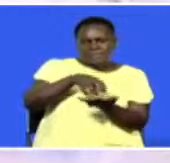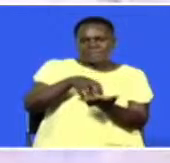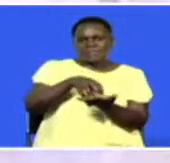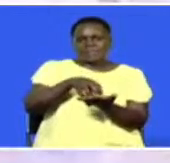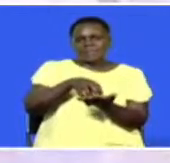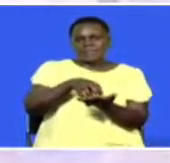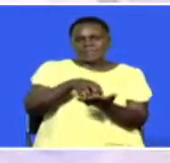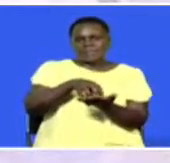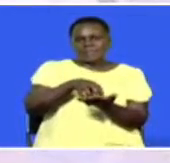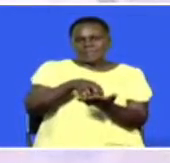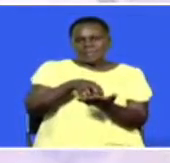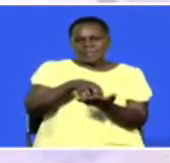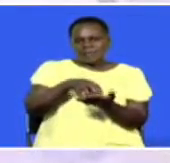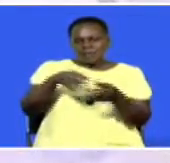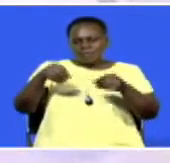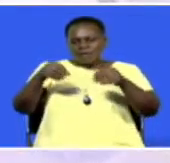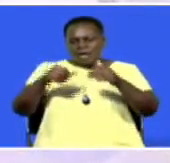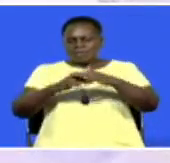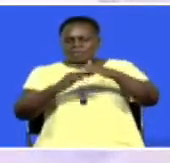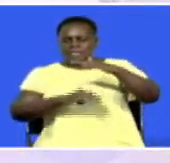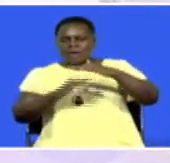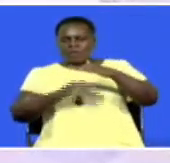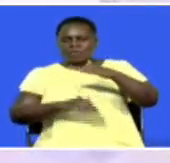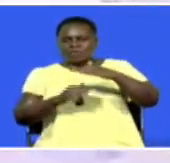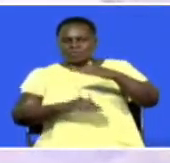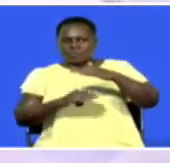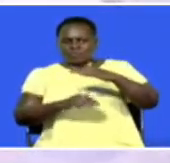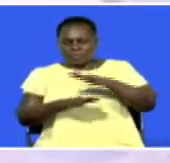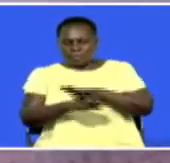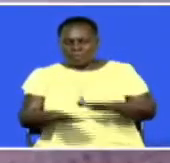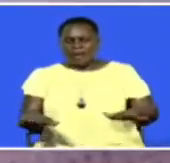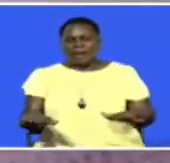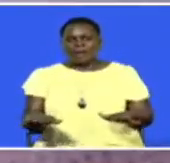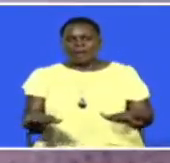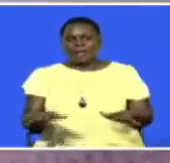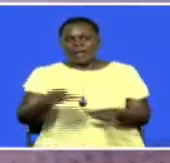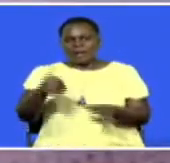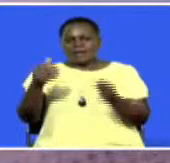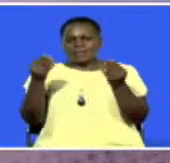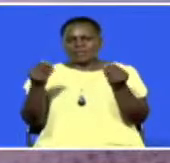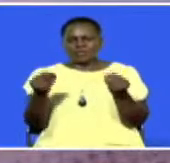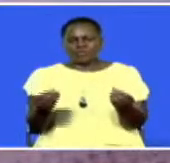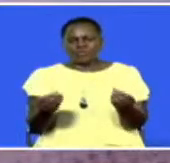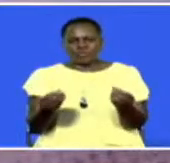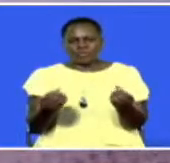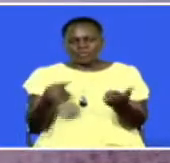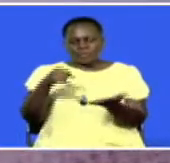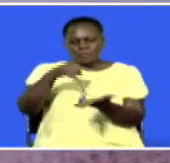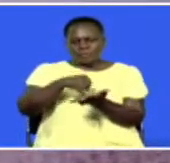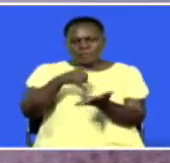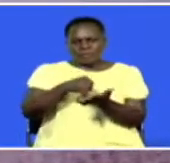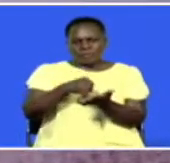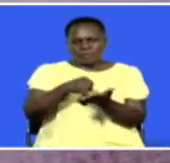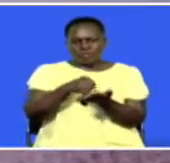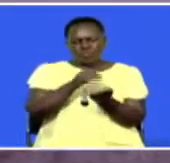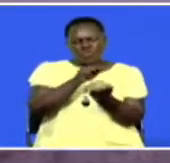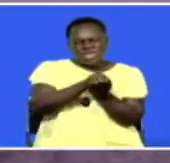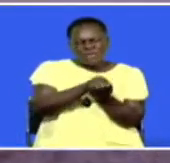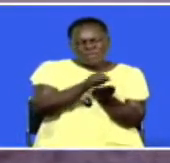and they let it stand, the flour goes down and settles at the bottom. Another solution involves